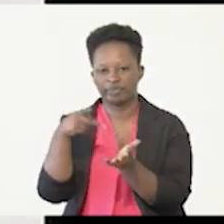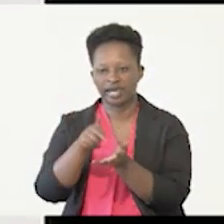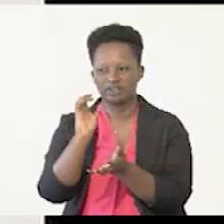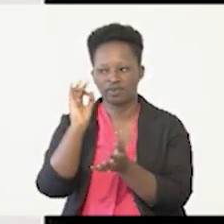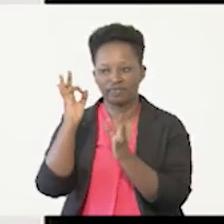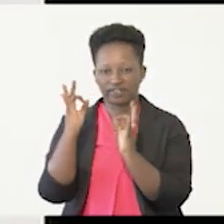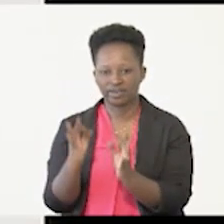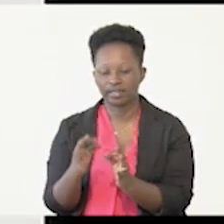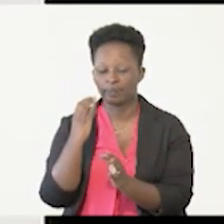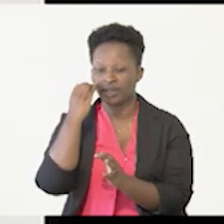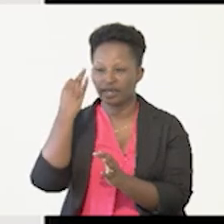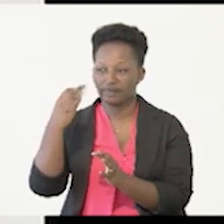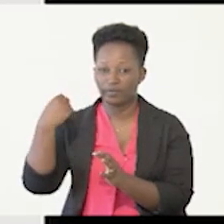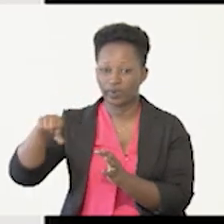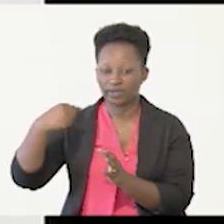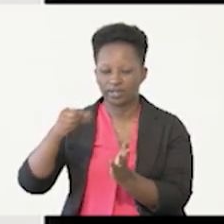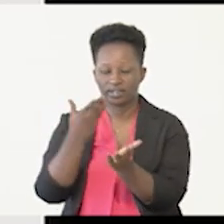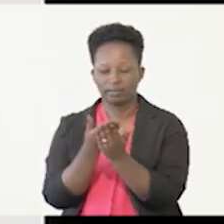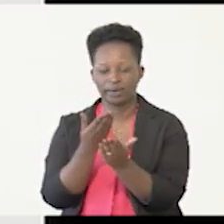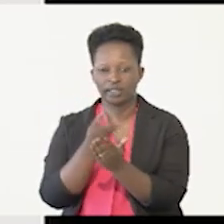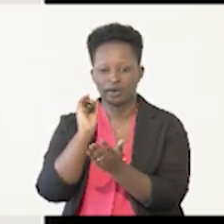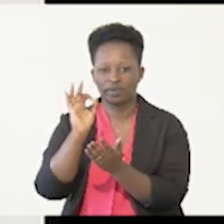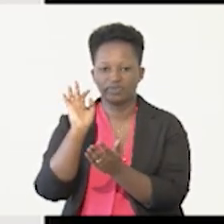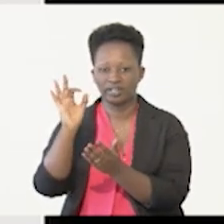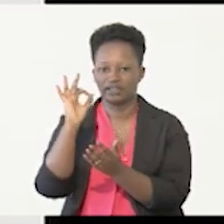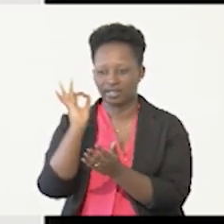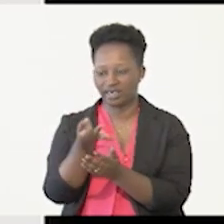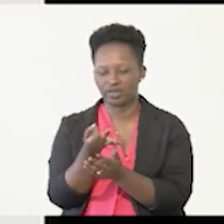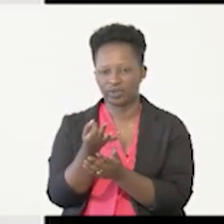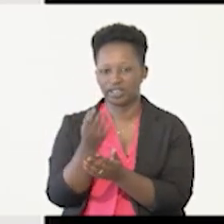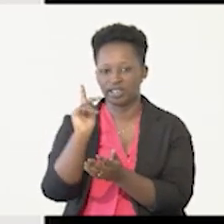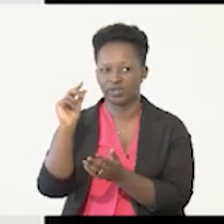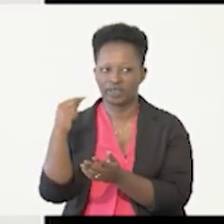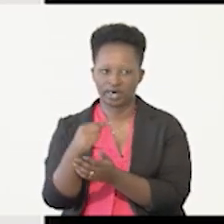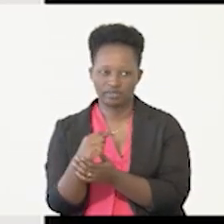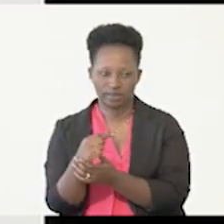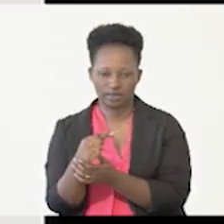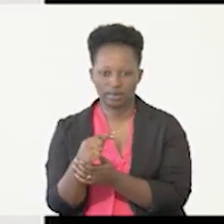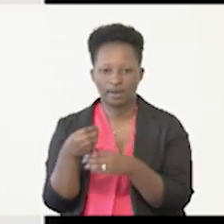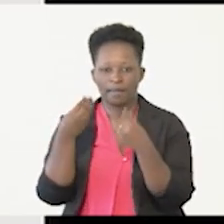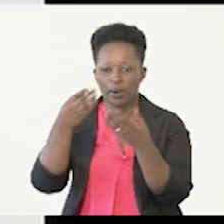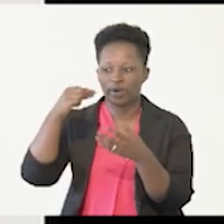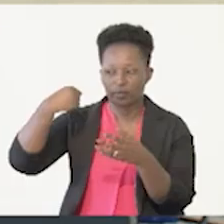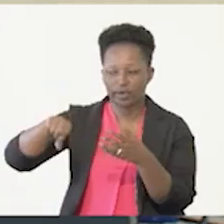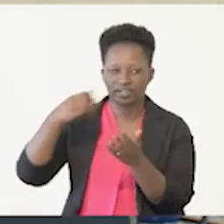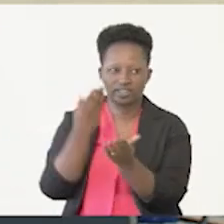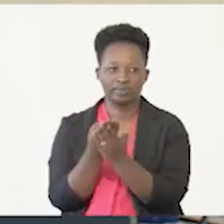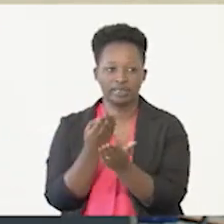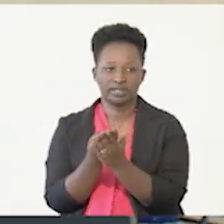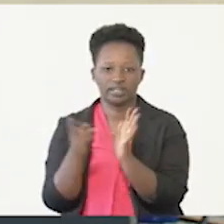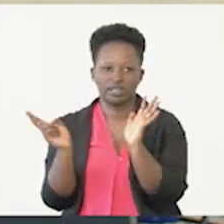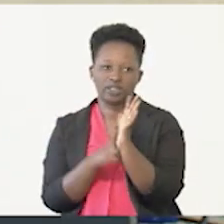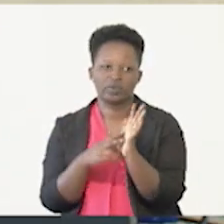the commodity if the quantity demanded of it is 300 kilograms? In this case, we have been given quantity demanded